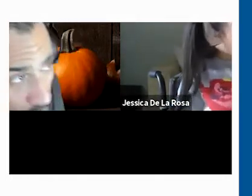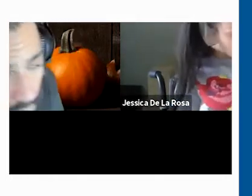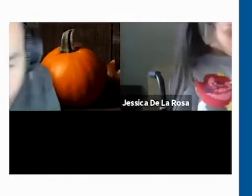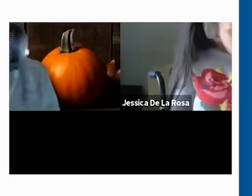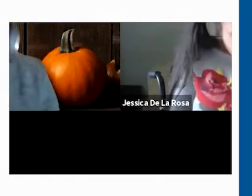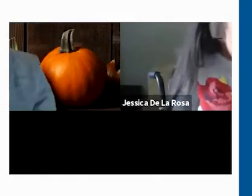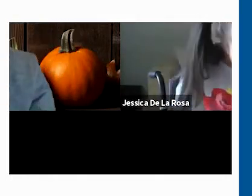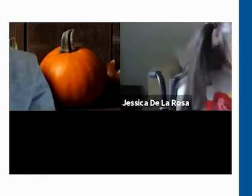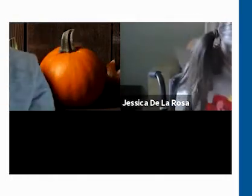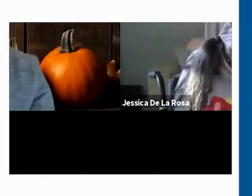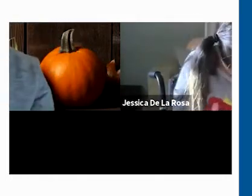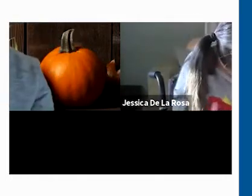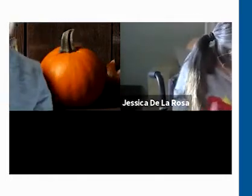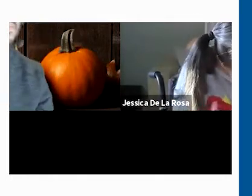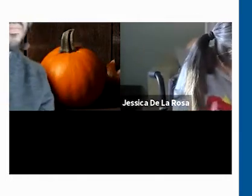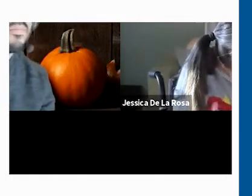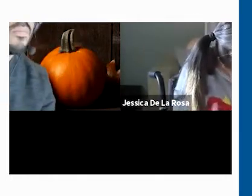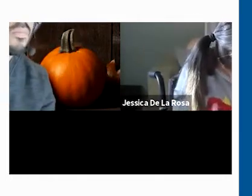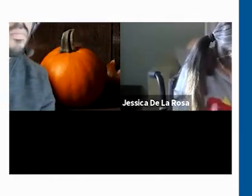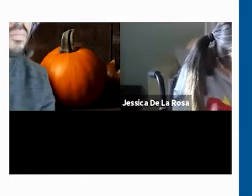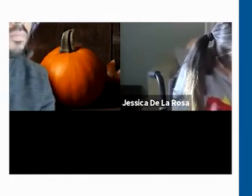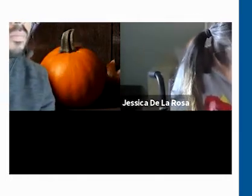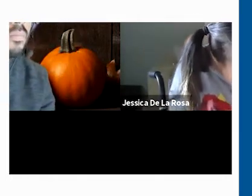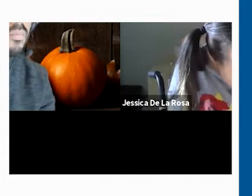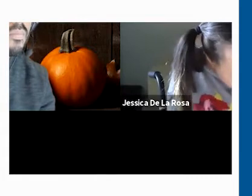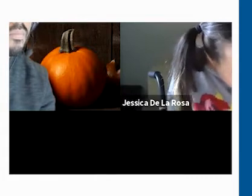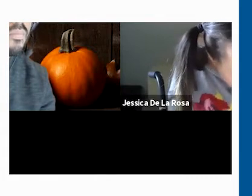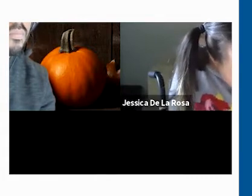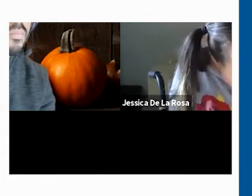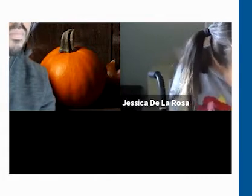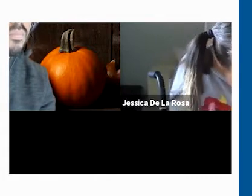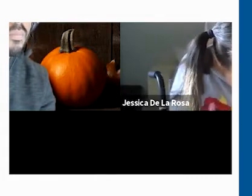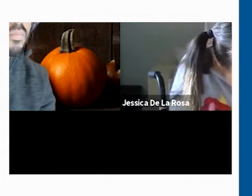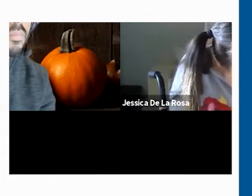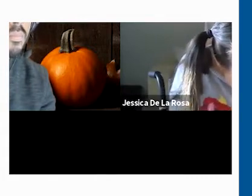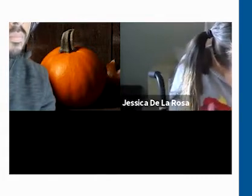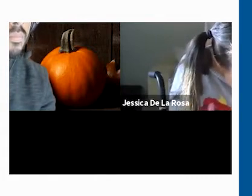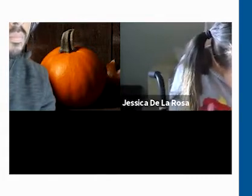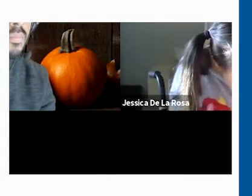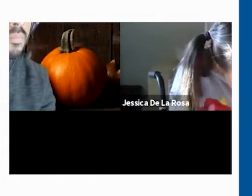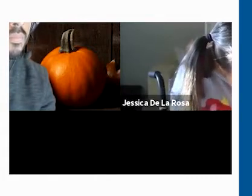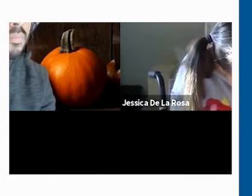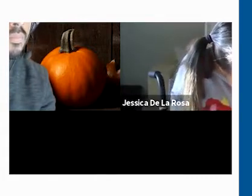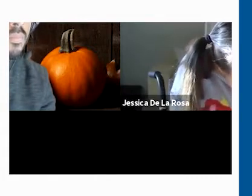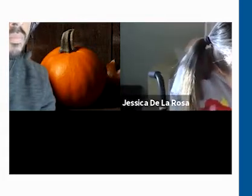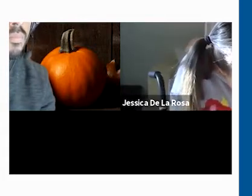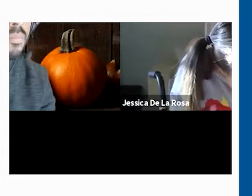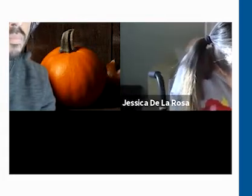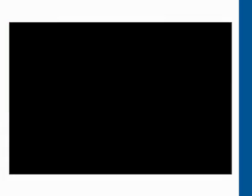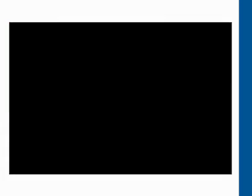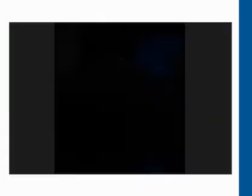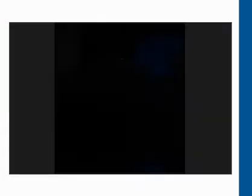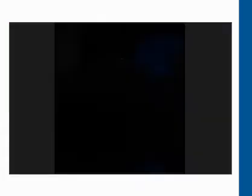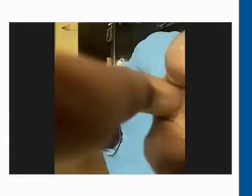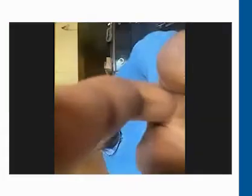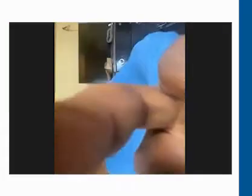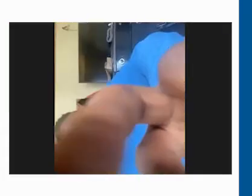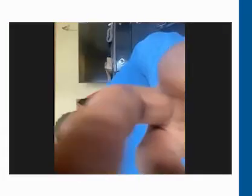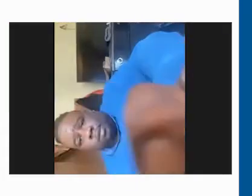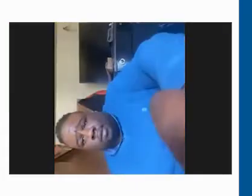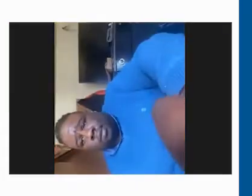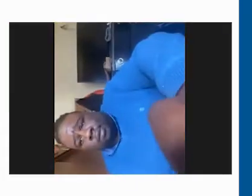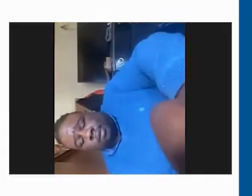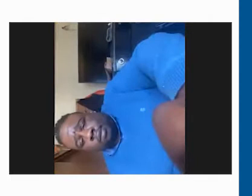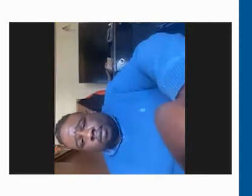provide. Within the shelters too, we have, there are locations such as a quiet room for people with developmental